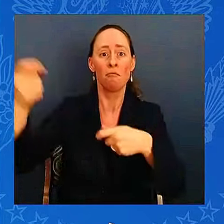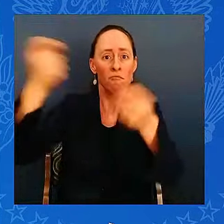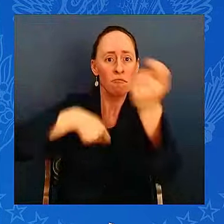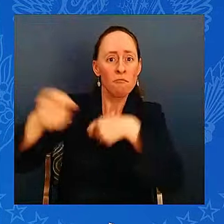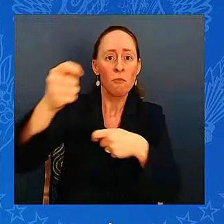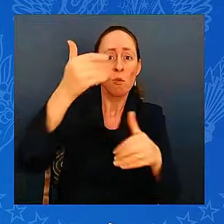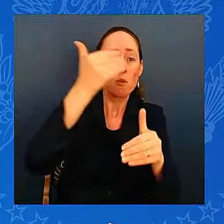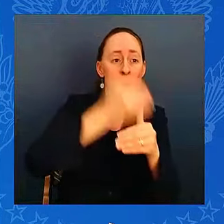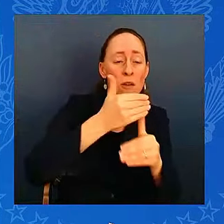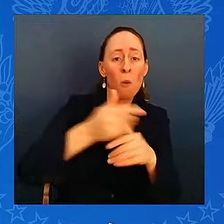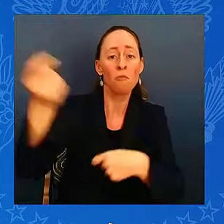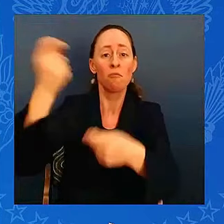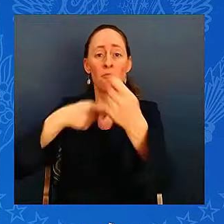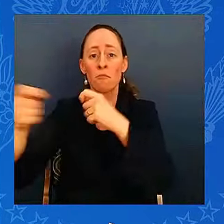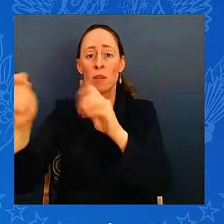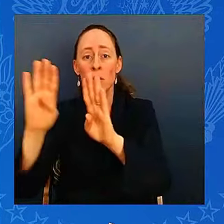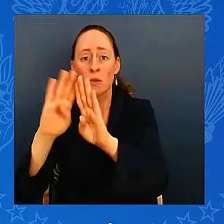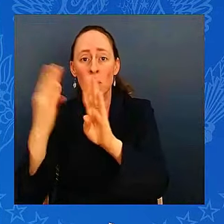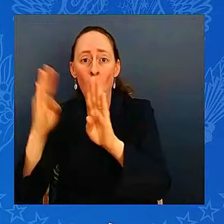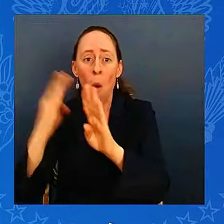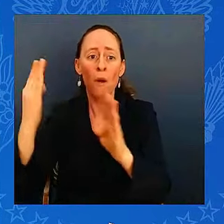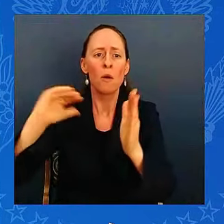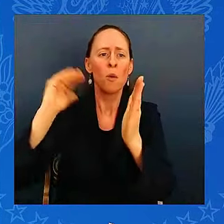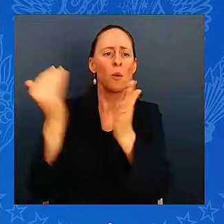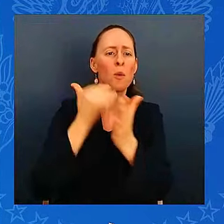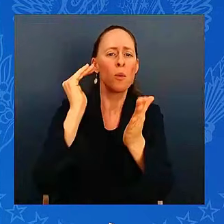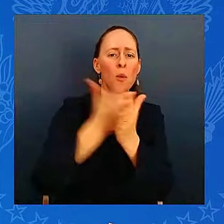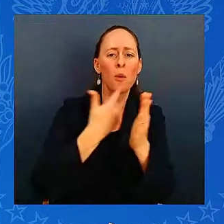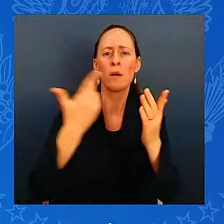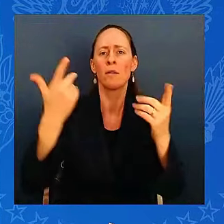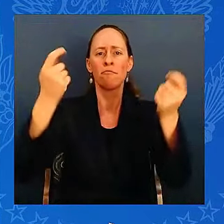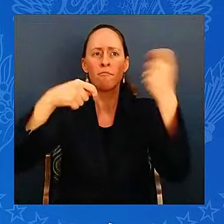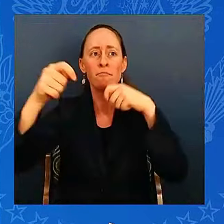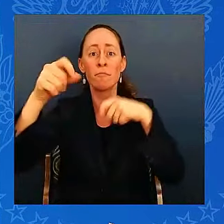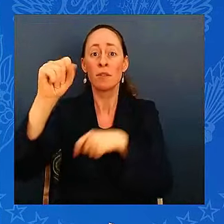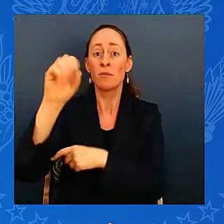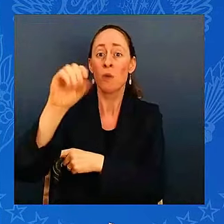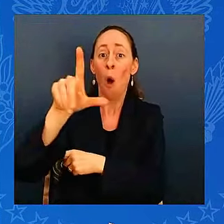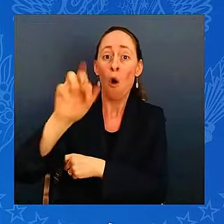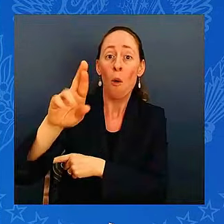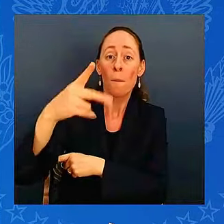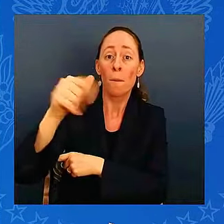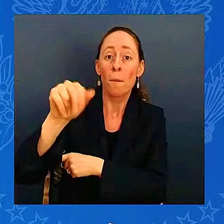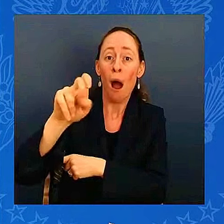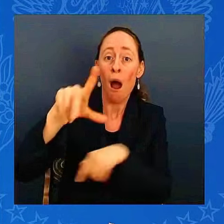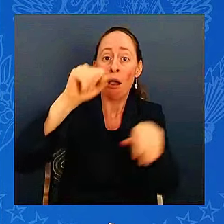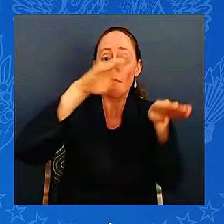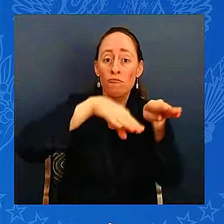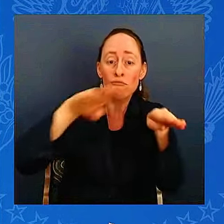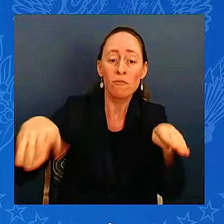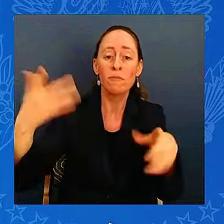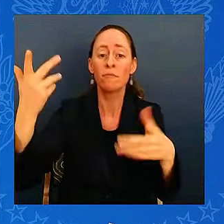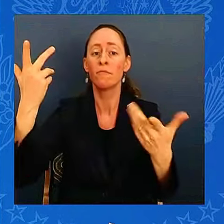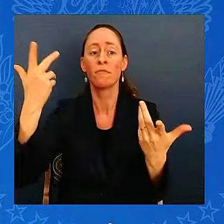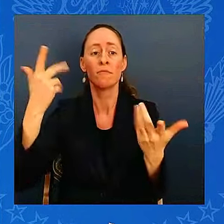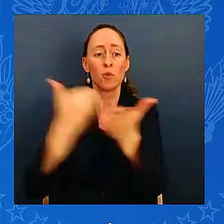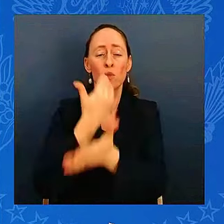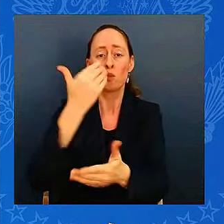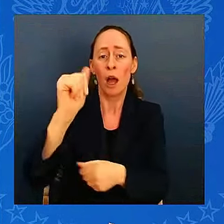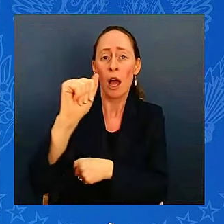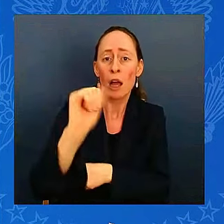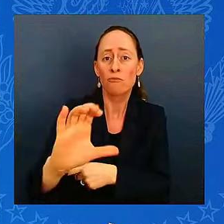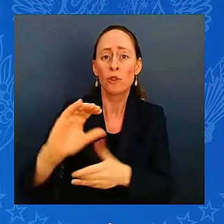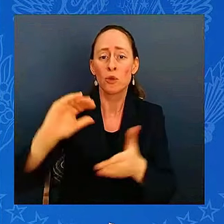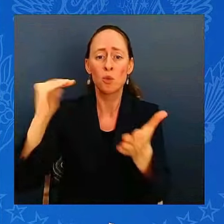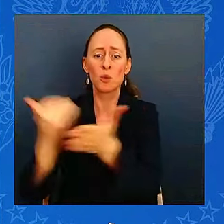and more efficient heating and cooling systems, and so much more. And you get a tax credit for doing it. The groundbreaking